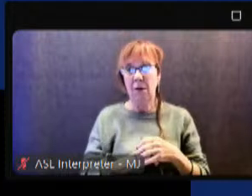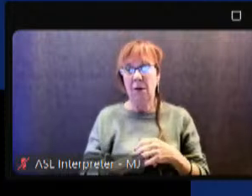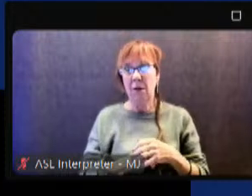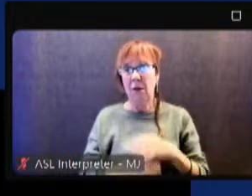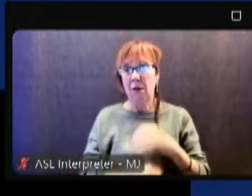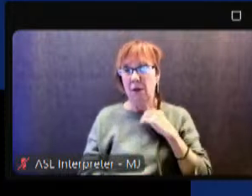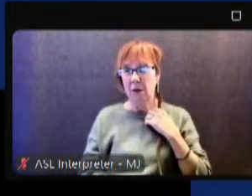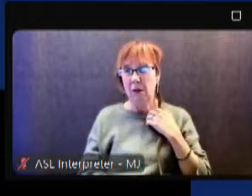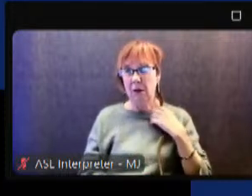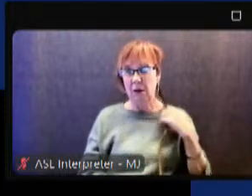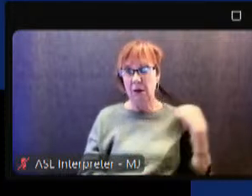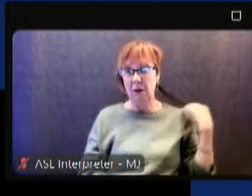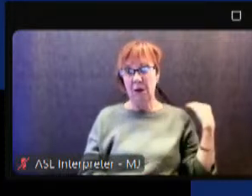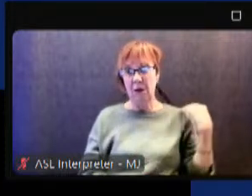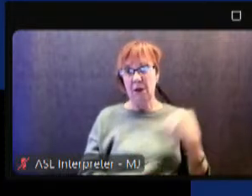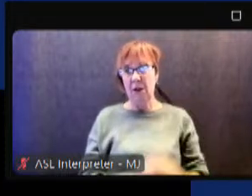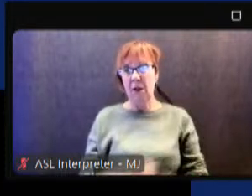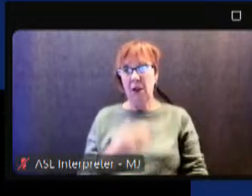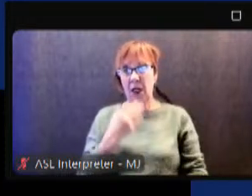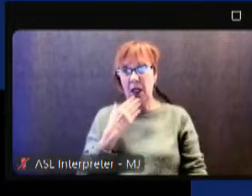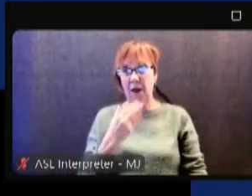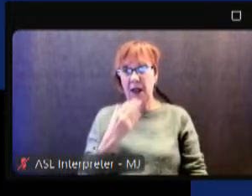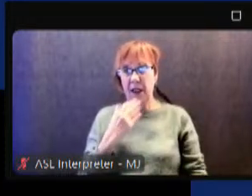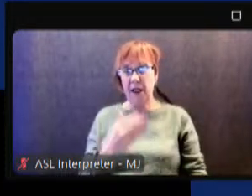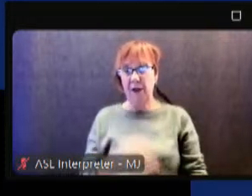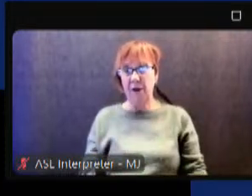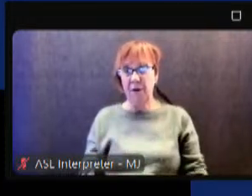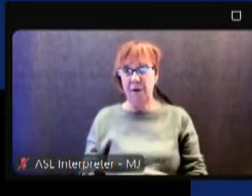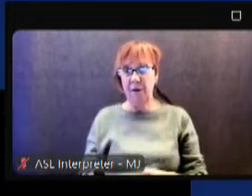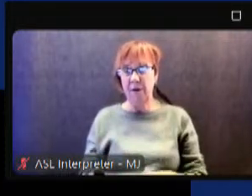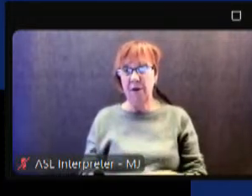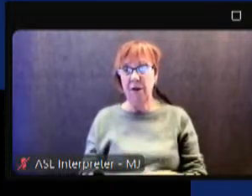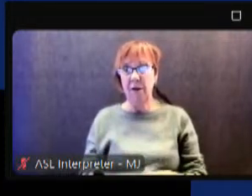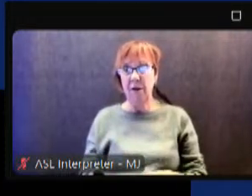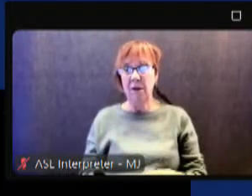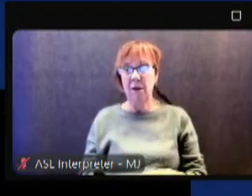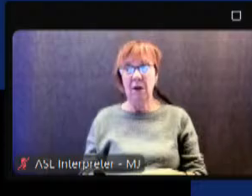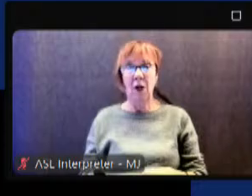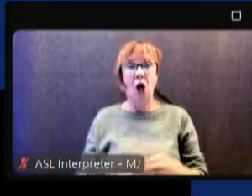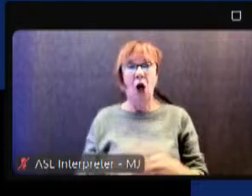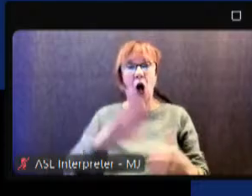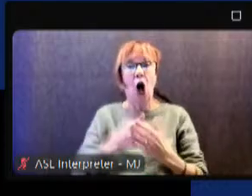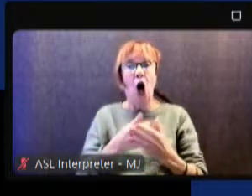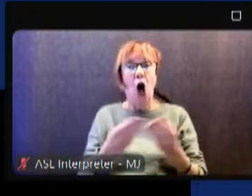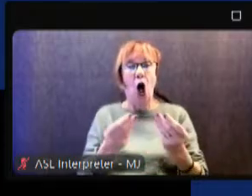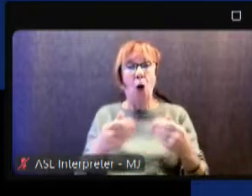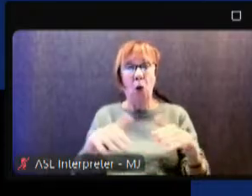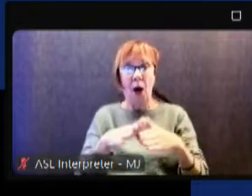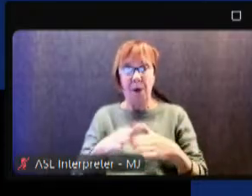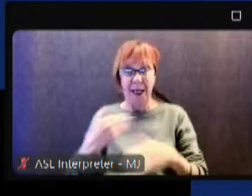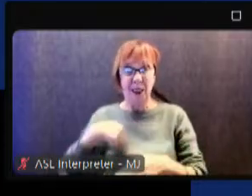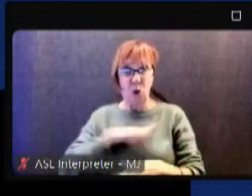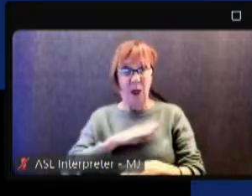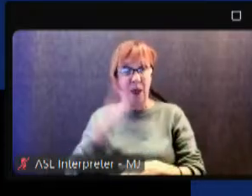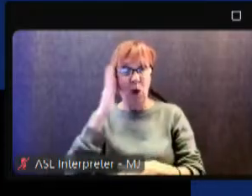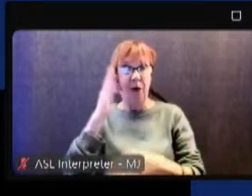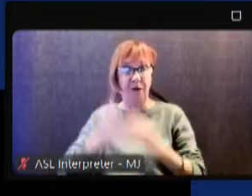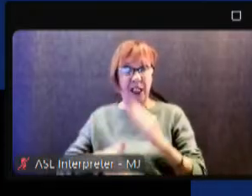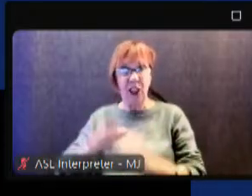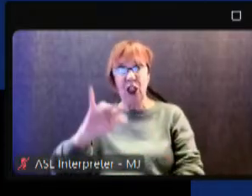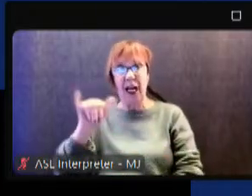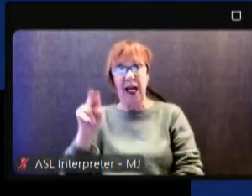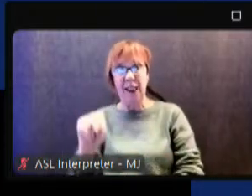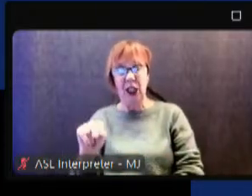Okay, thank you for the question. So they'll be done with all of the properties by January 2026. We are